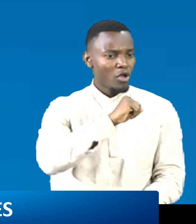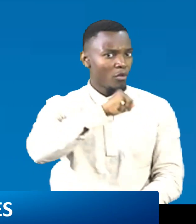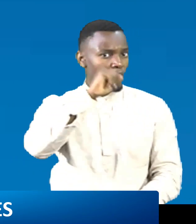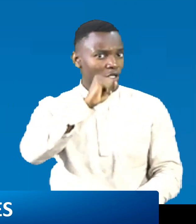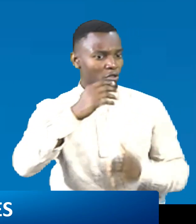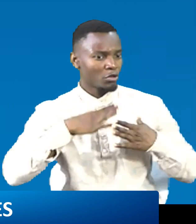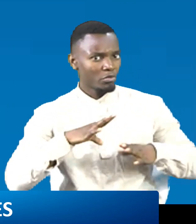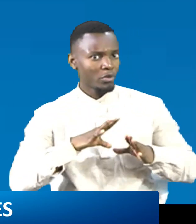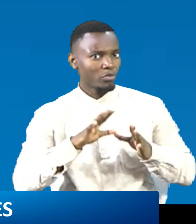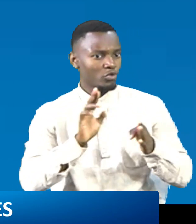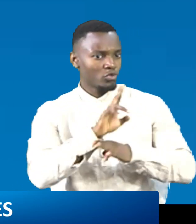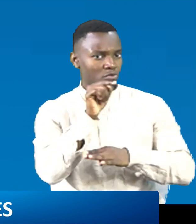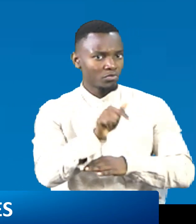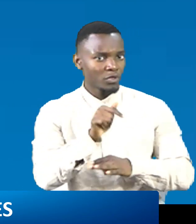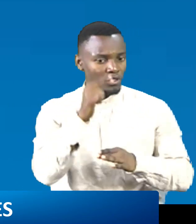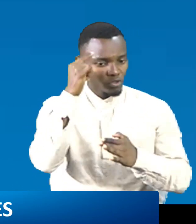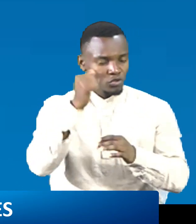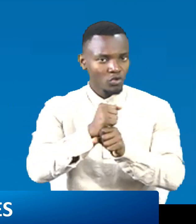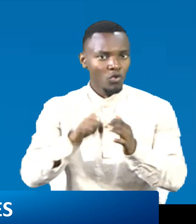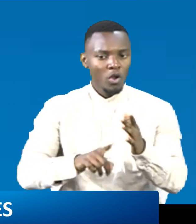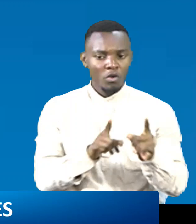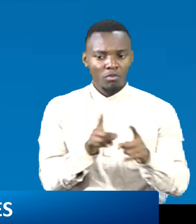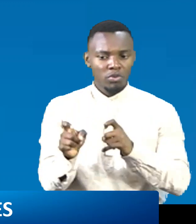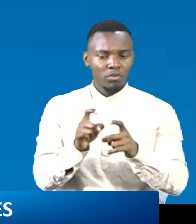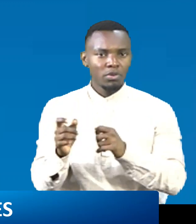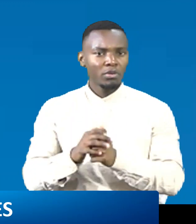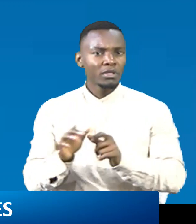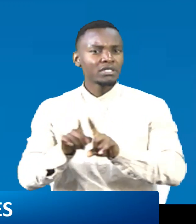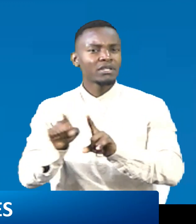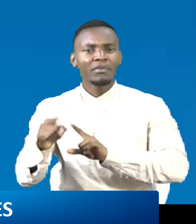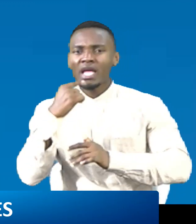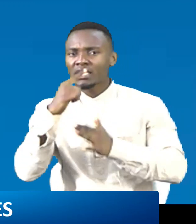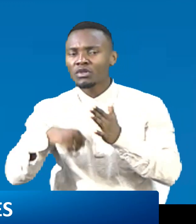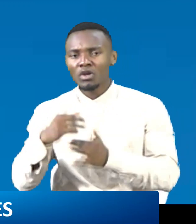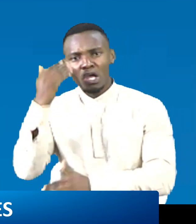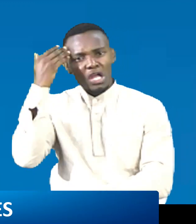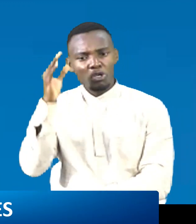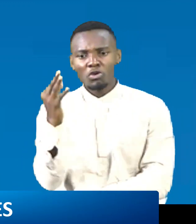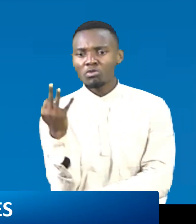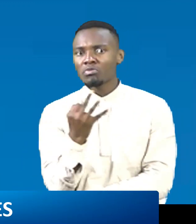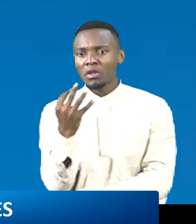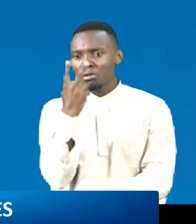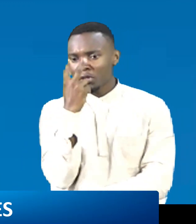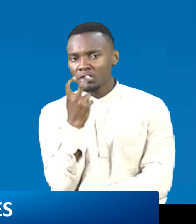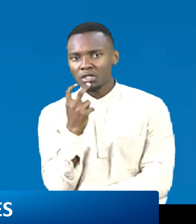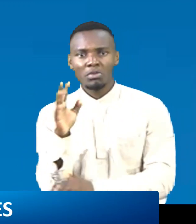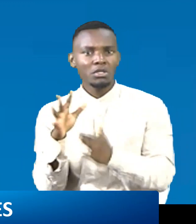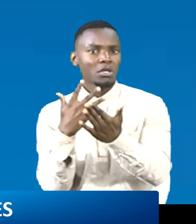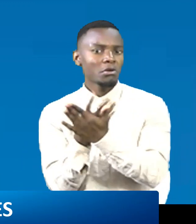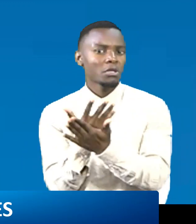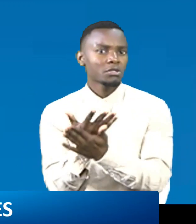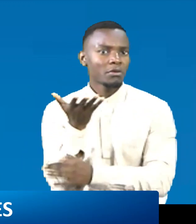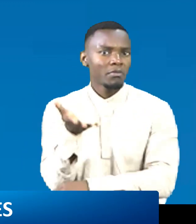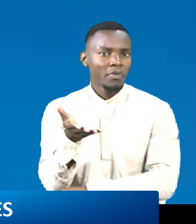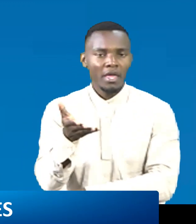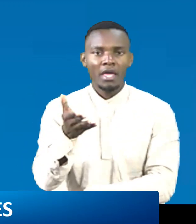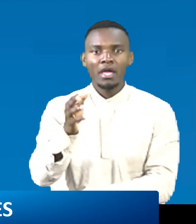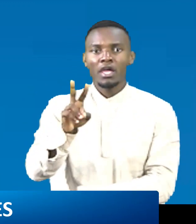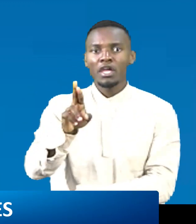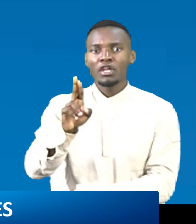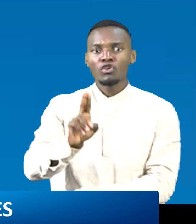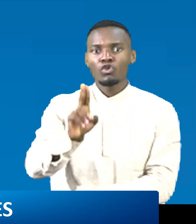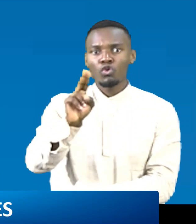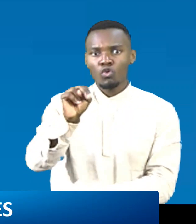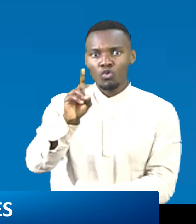political scores. The senator says he does not know the 3 suspects arrested by police at a home in Runda during a raid